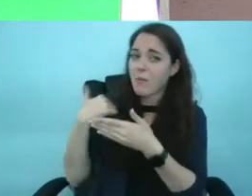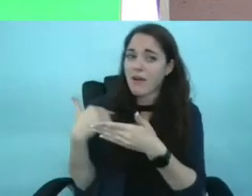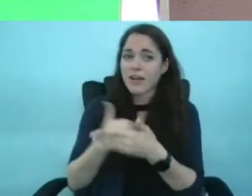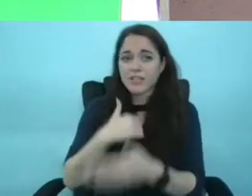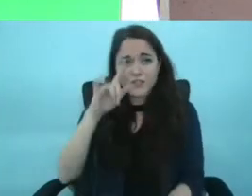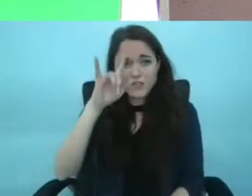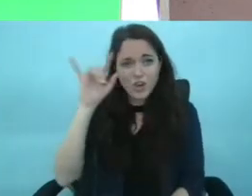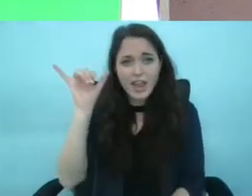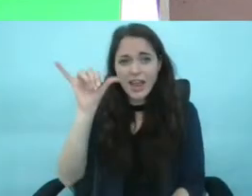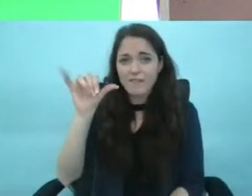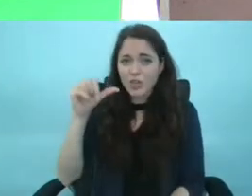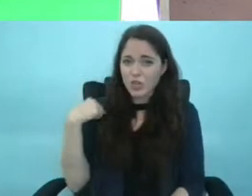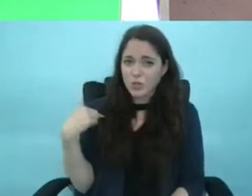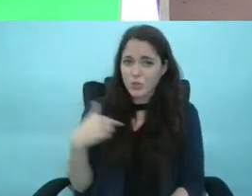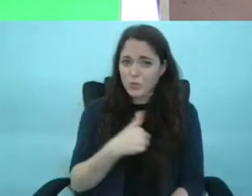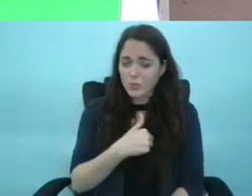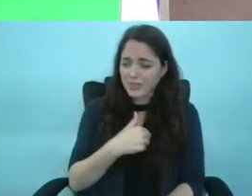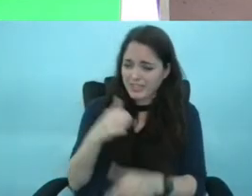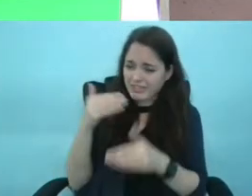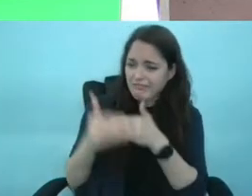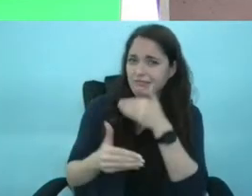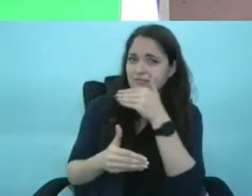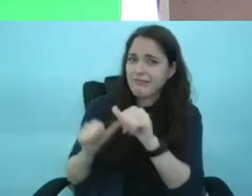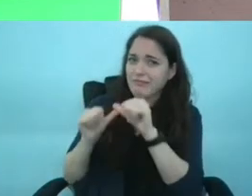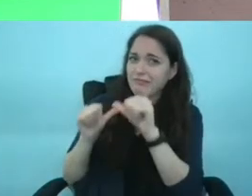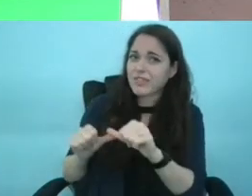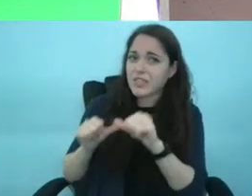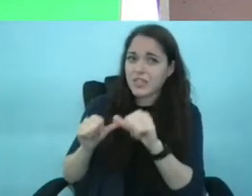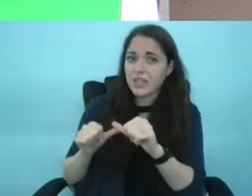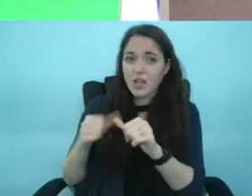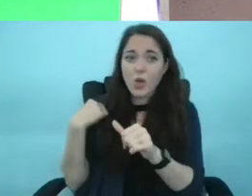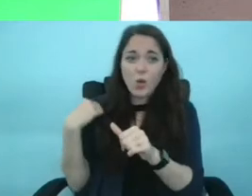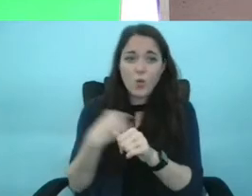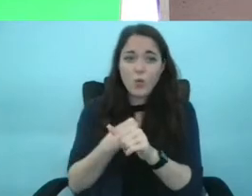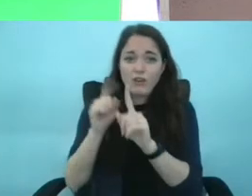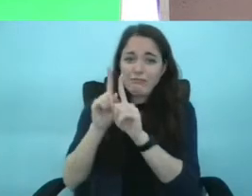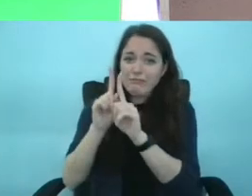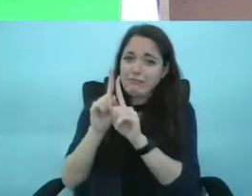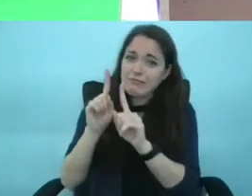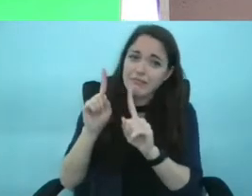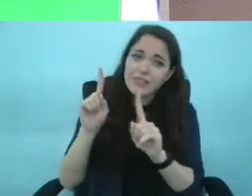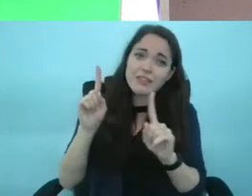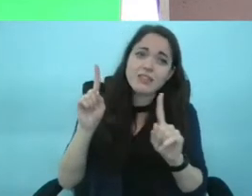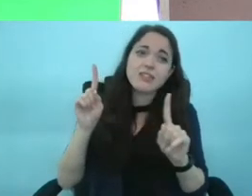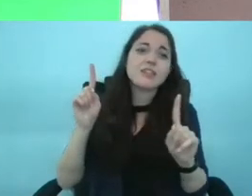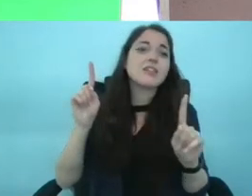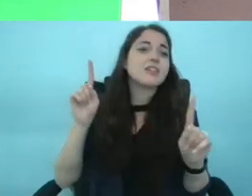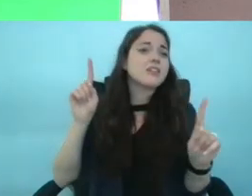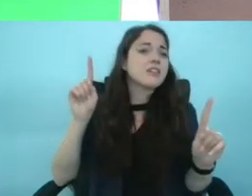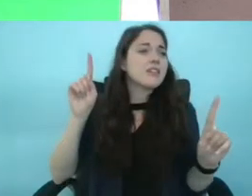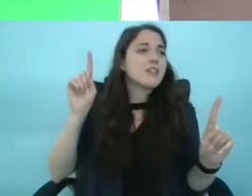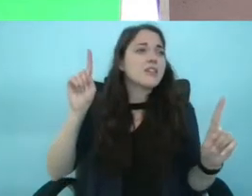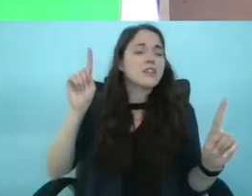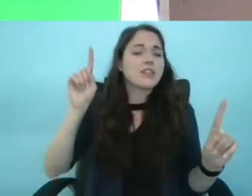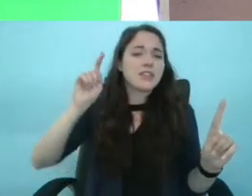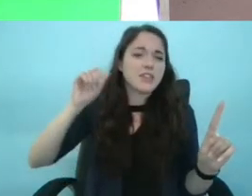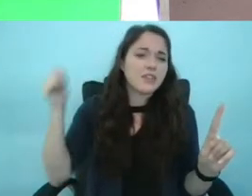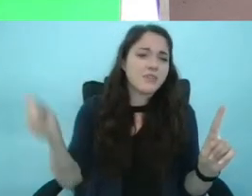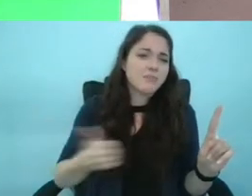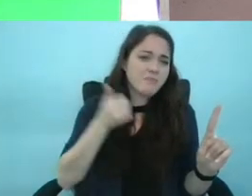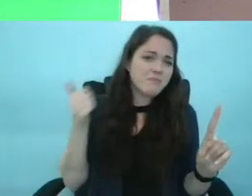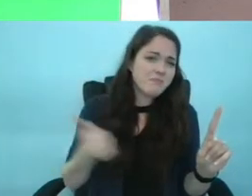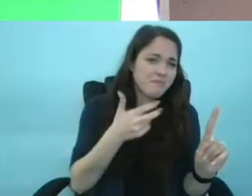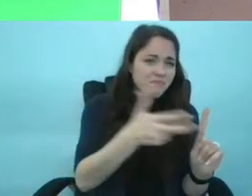we pray, lest our feet stray from the places, our God, where we met you, lest